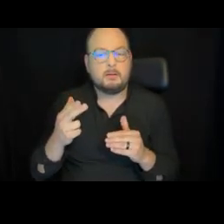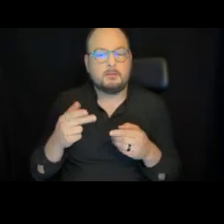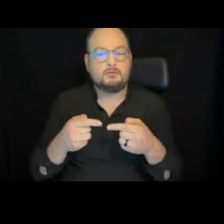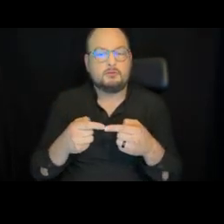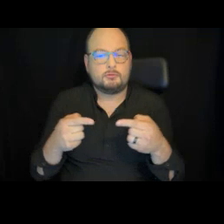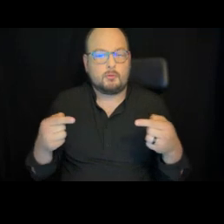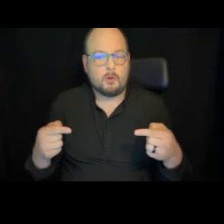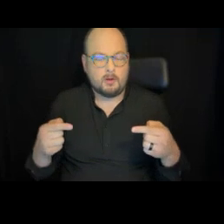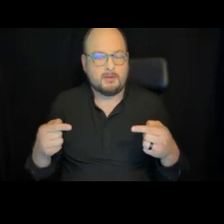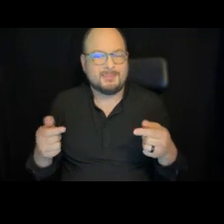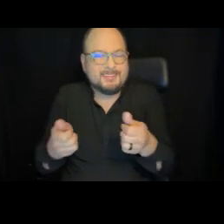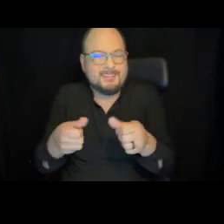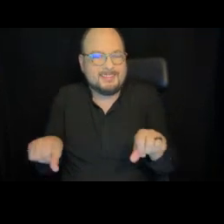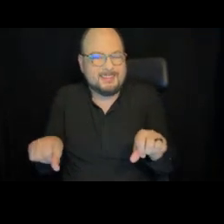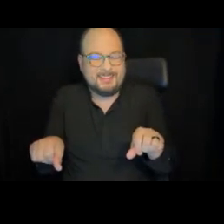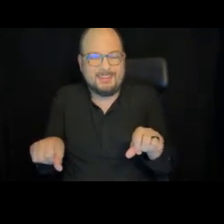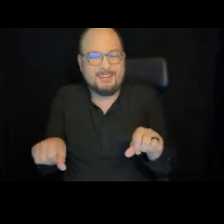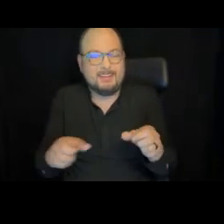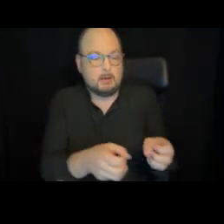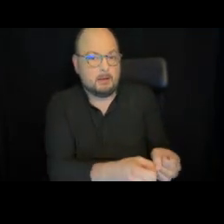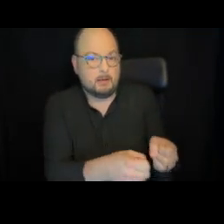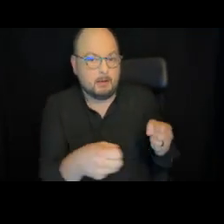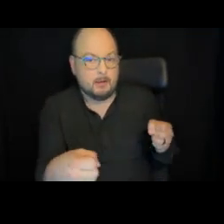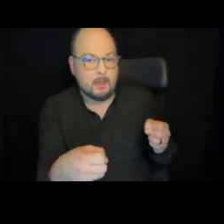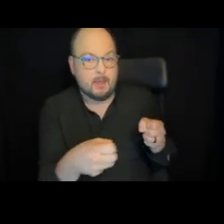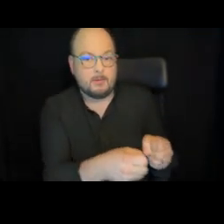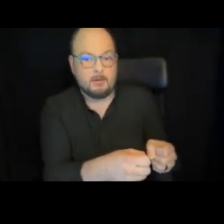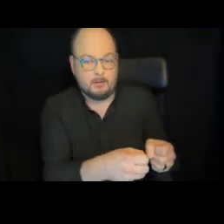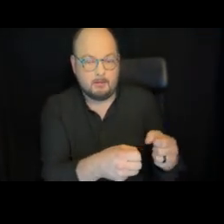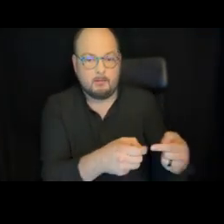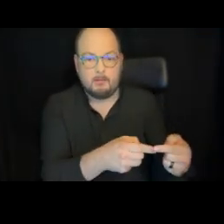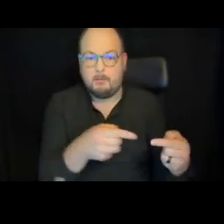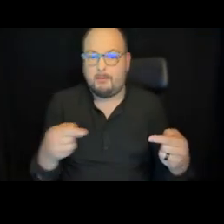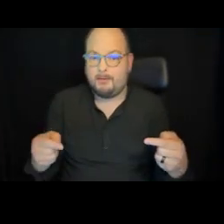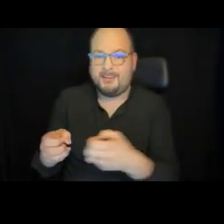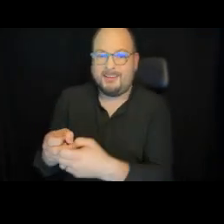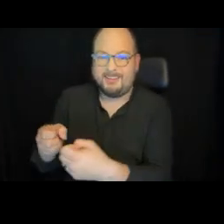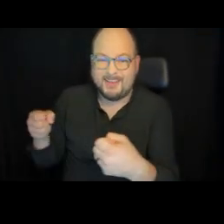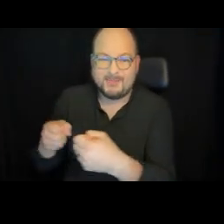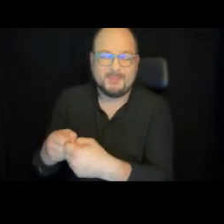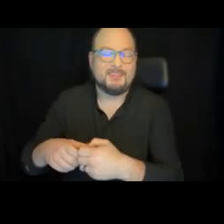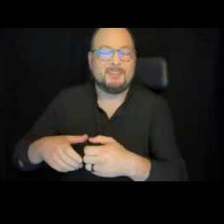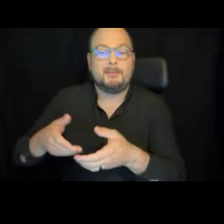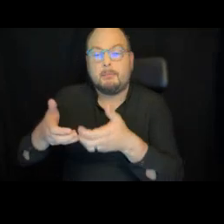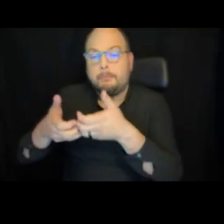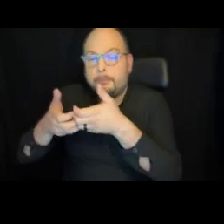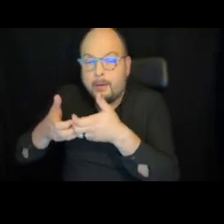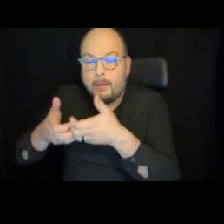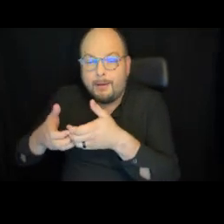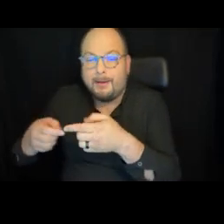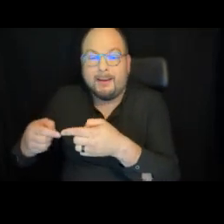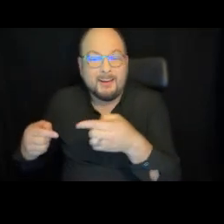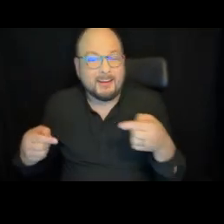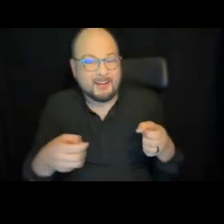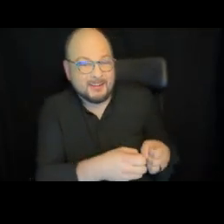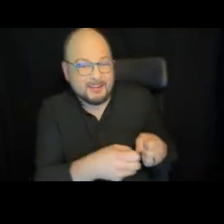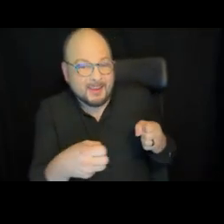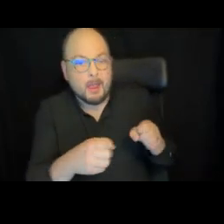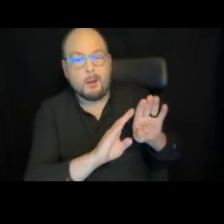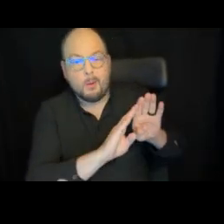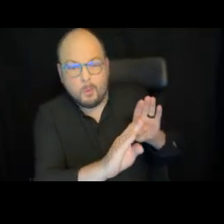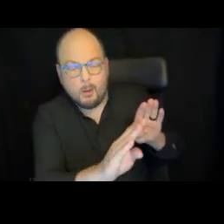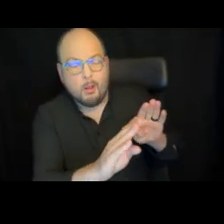all opposing base cabinets, countertops, appliances, and walls.